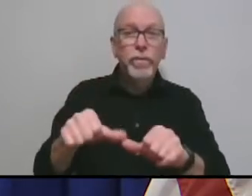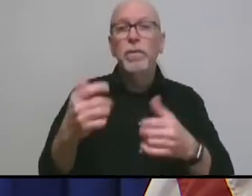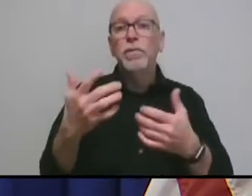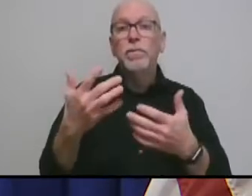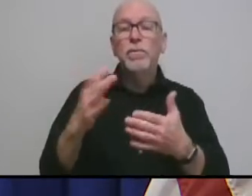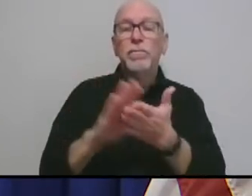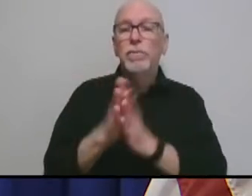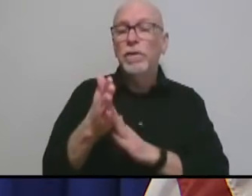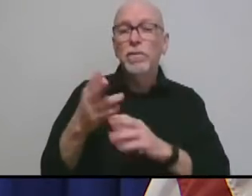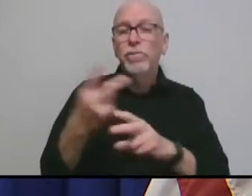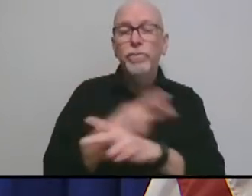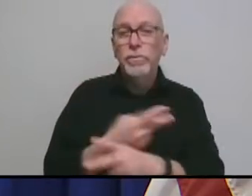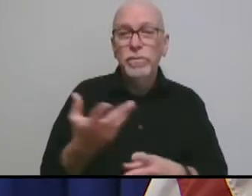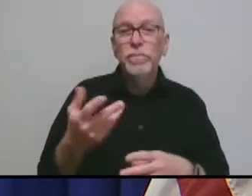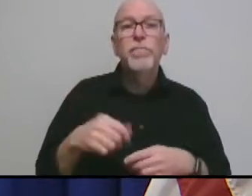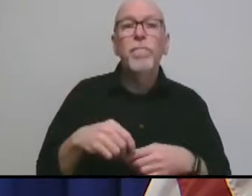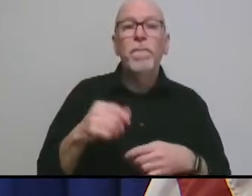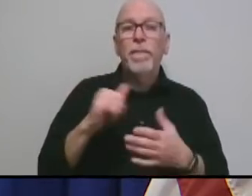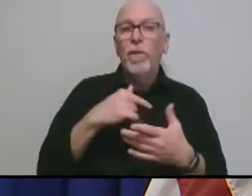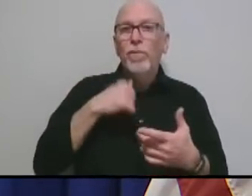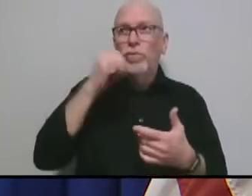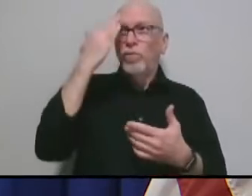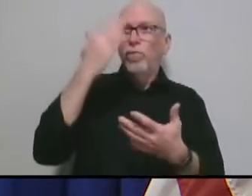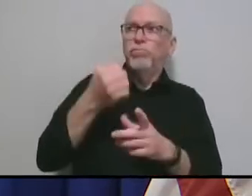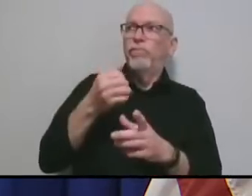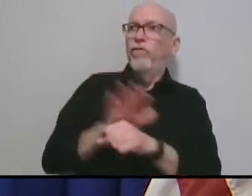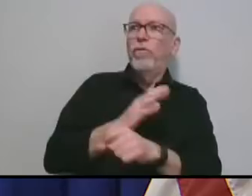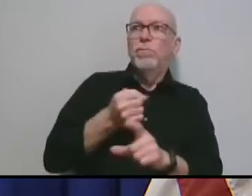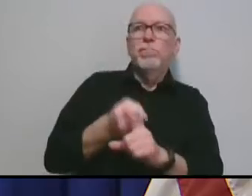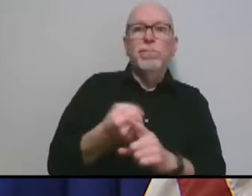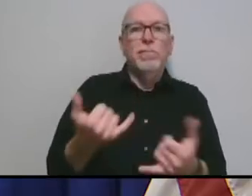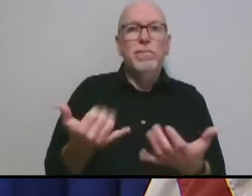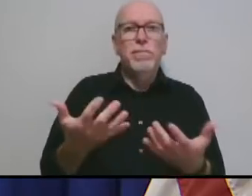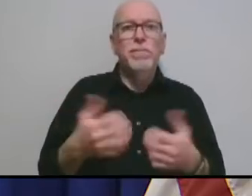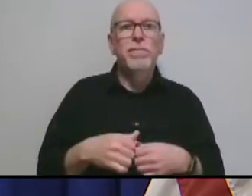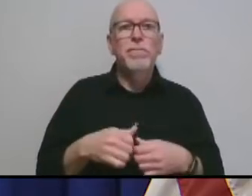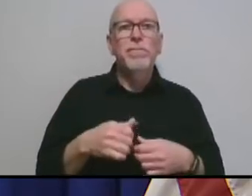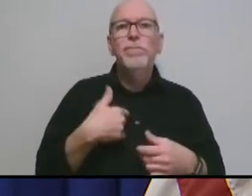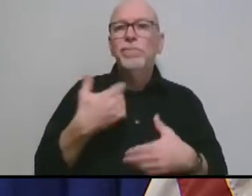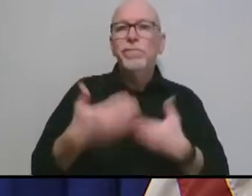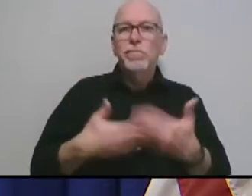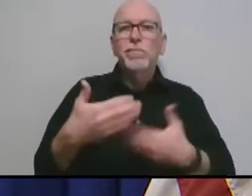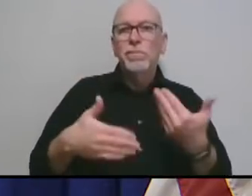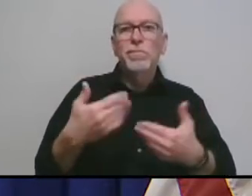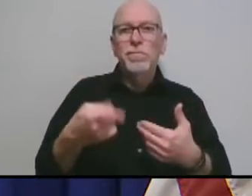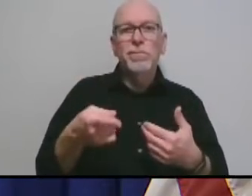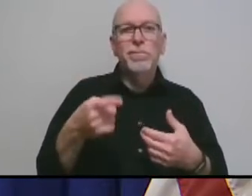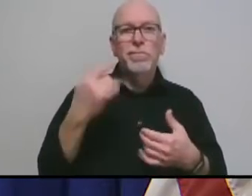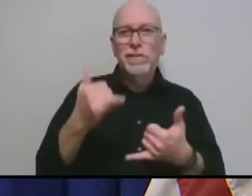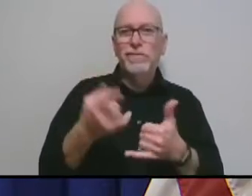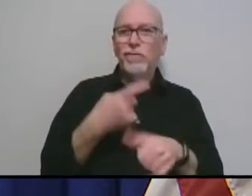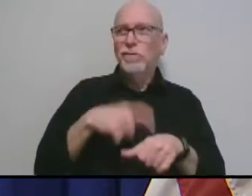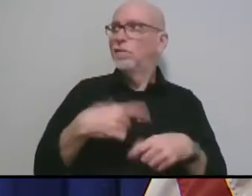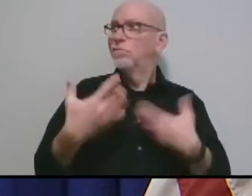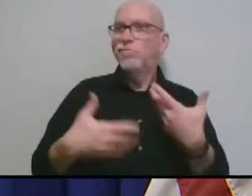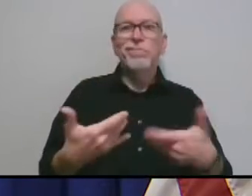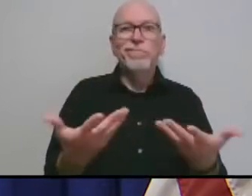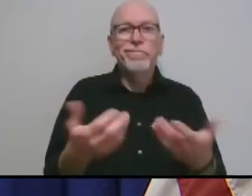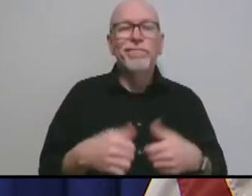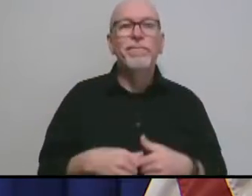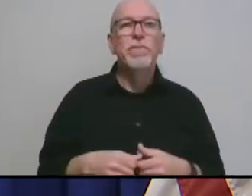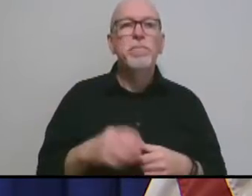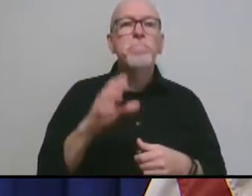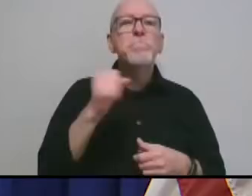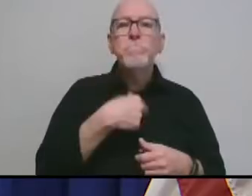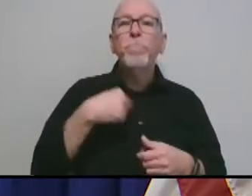long-term effects that we just don't know the full extent of right now as we go through this last year together for the first time. So we'll